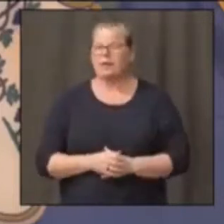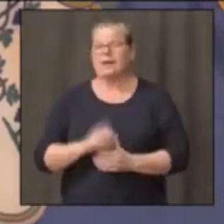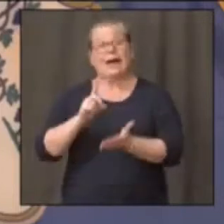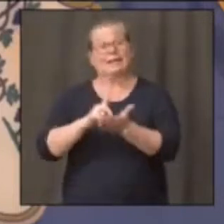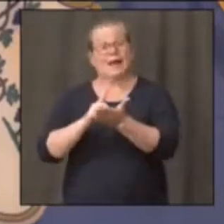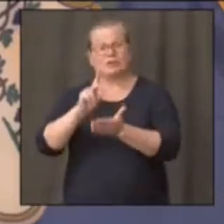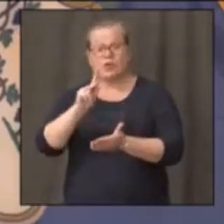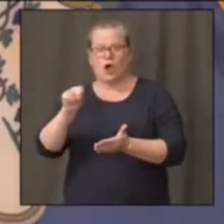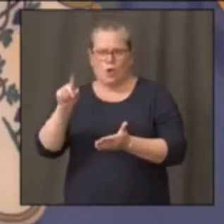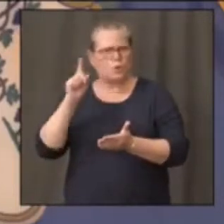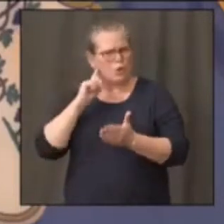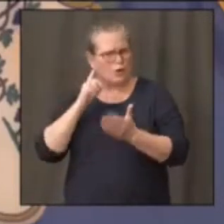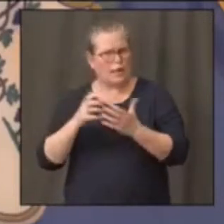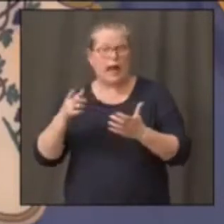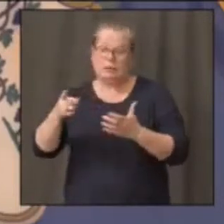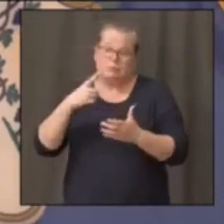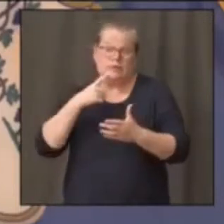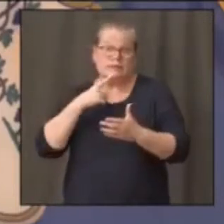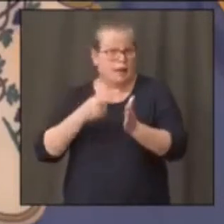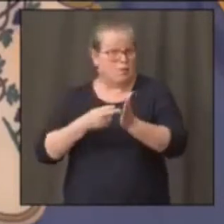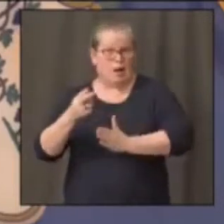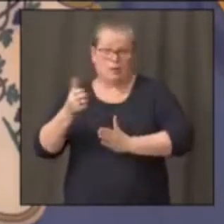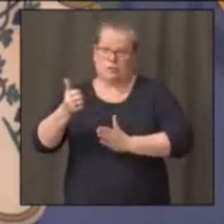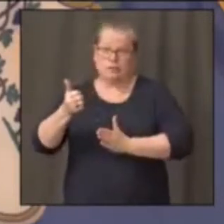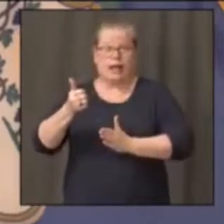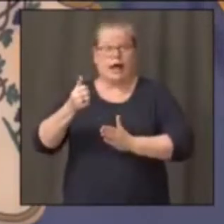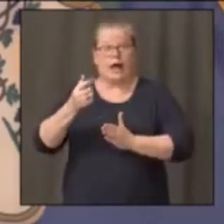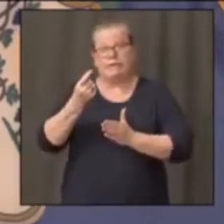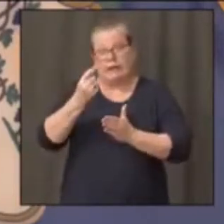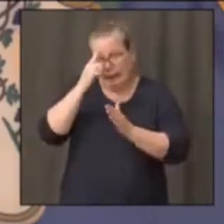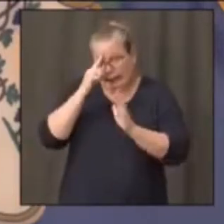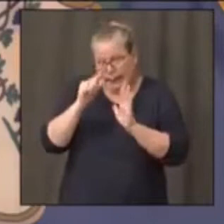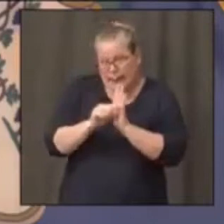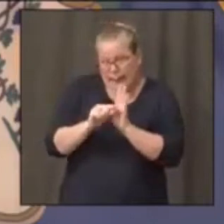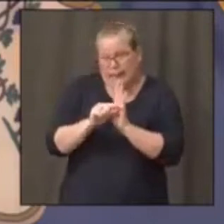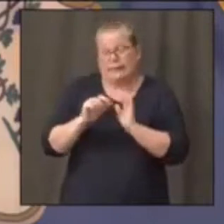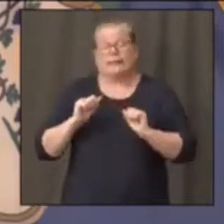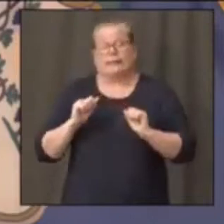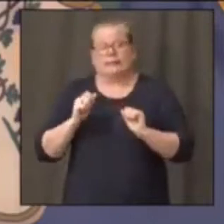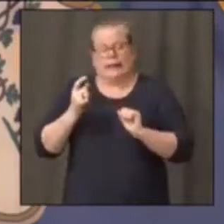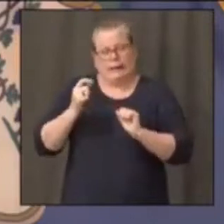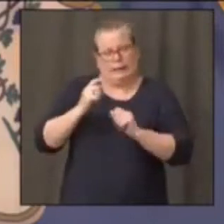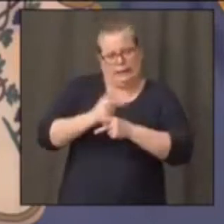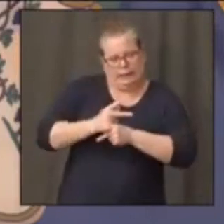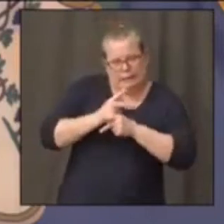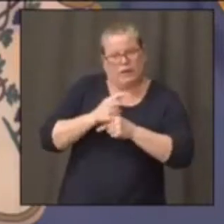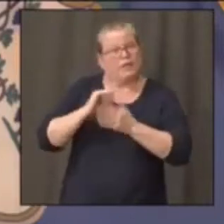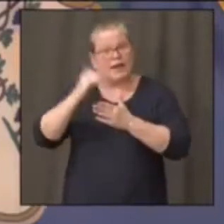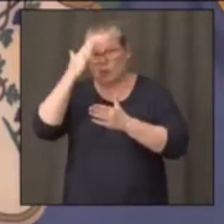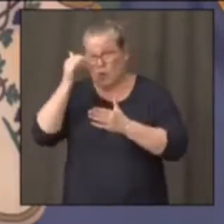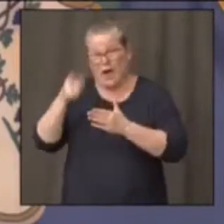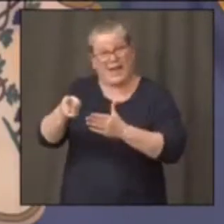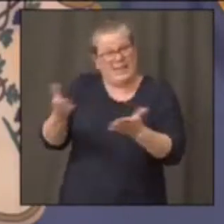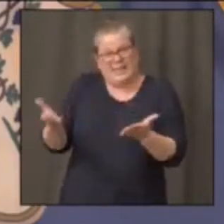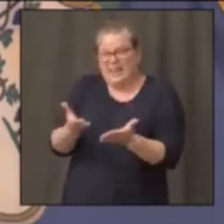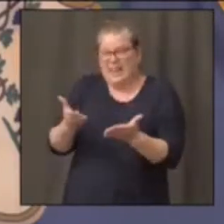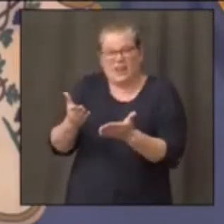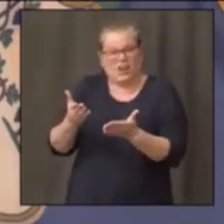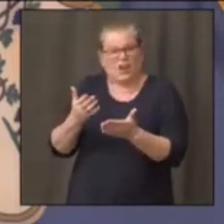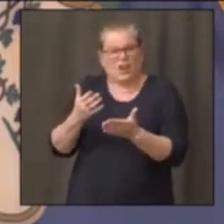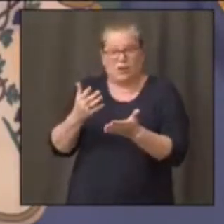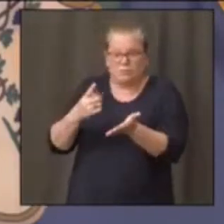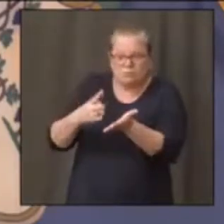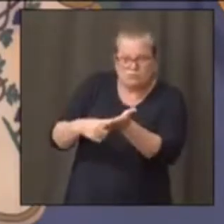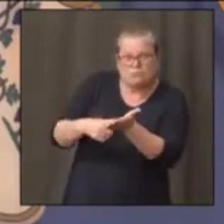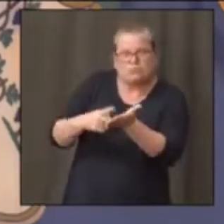side, a little bit on the cautious side, which is why you are here, and working closely with Miguel and following those infection rates and